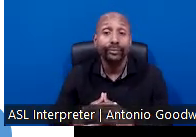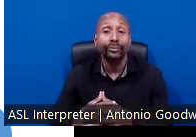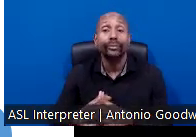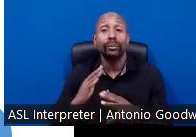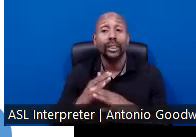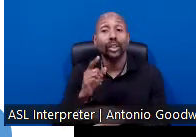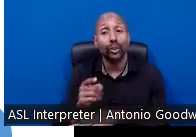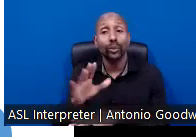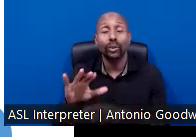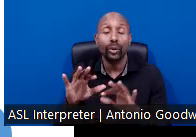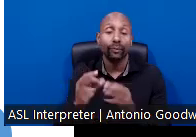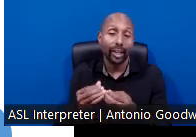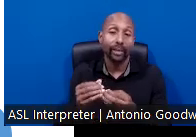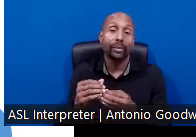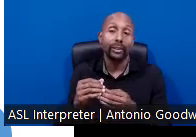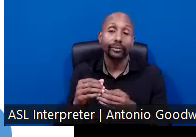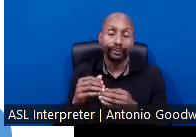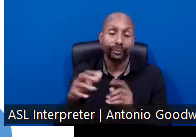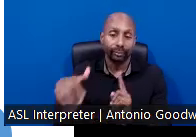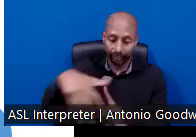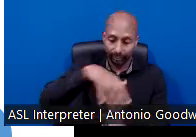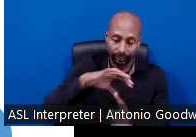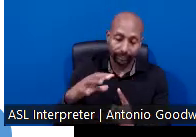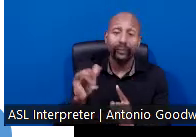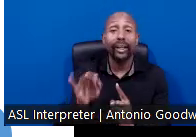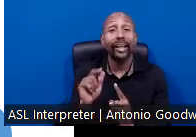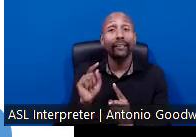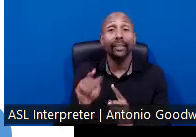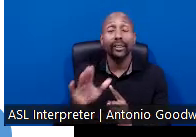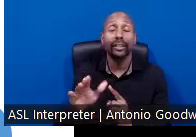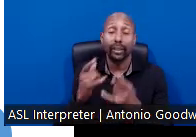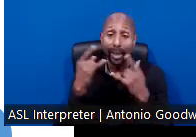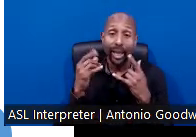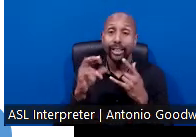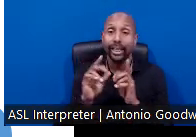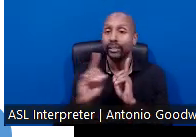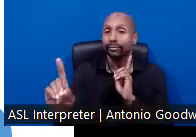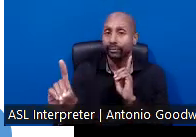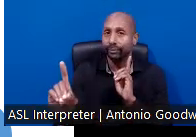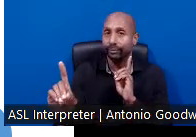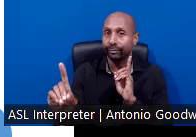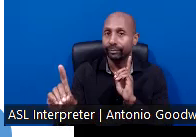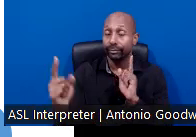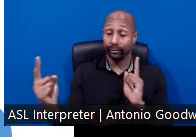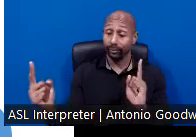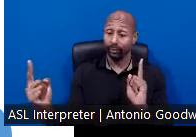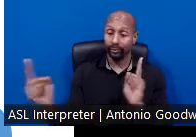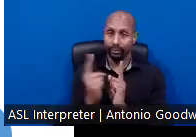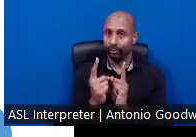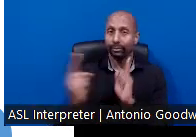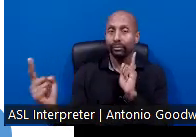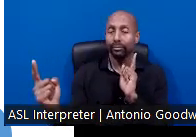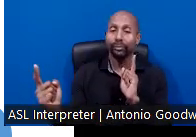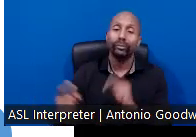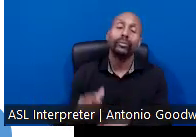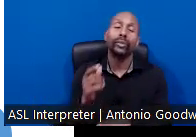Whether that is wearing a mask, social distancing, but definitely keeping up to date with your vaccines and your